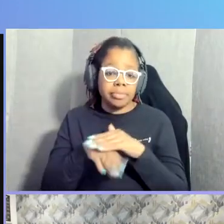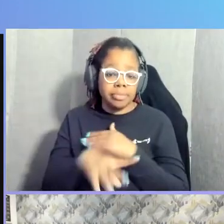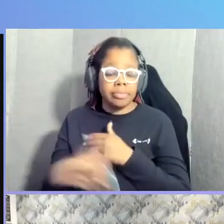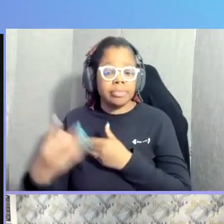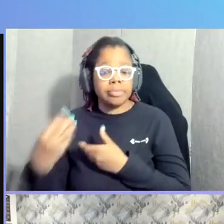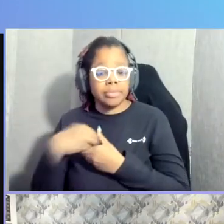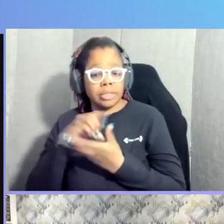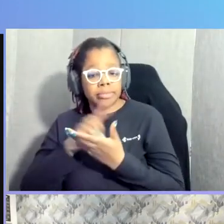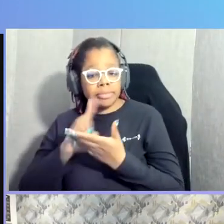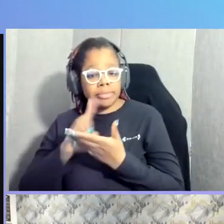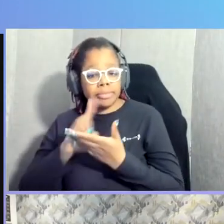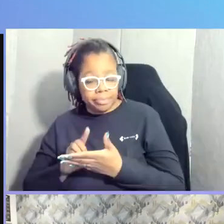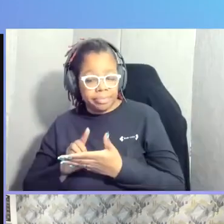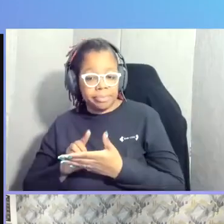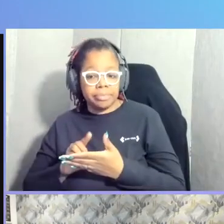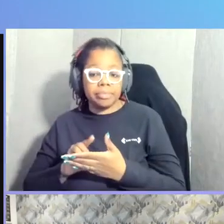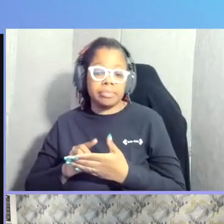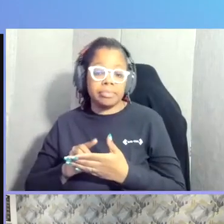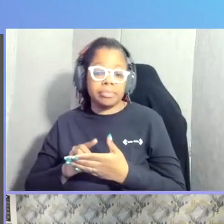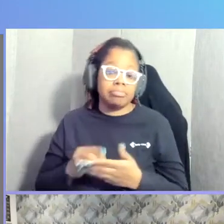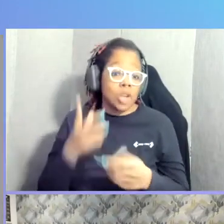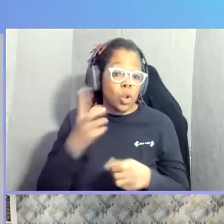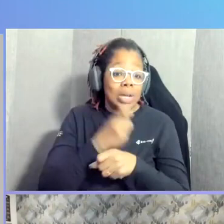inclusive design. It's a win.